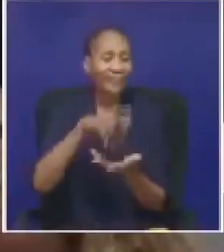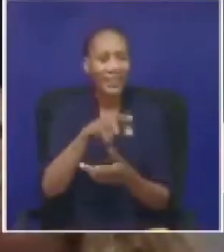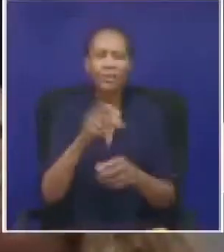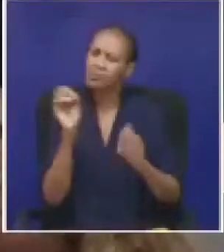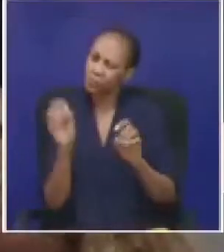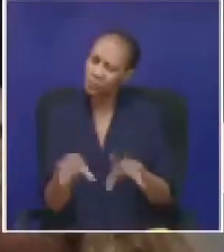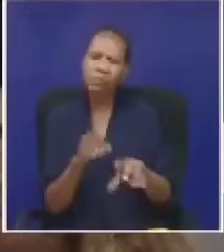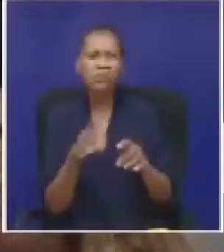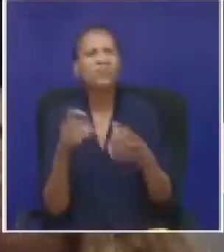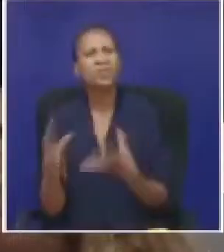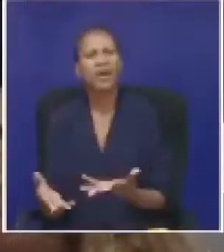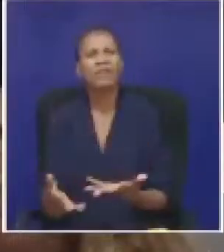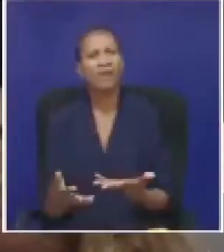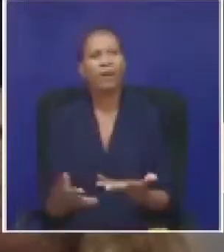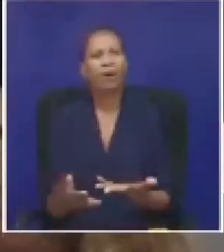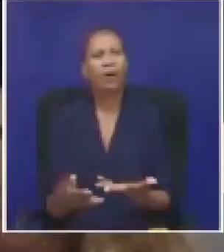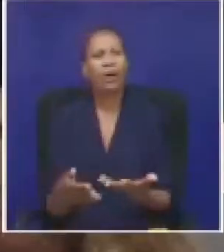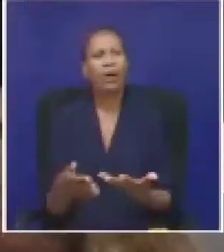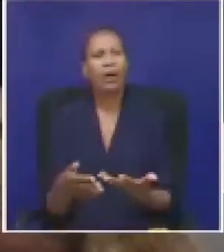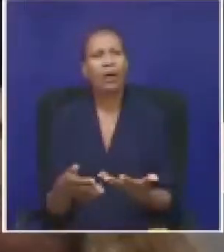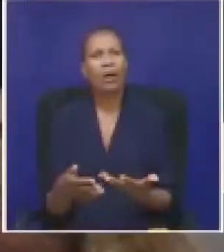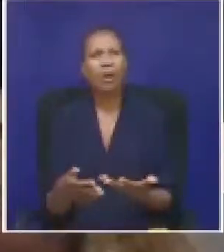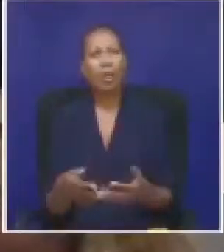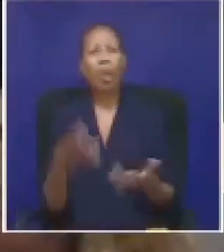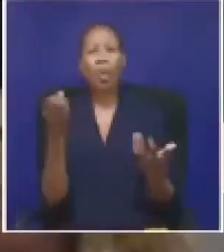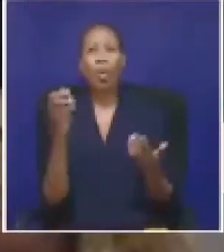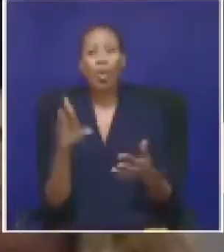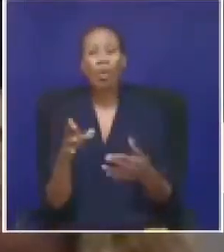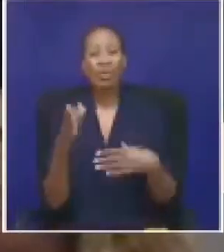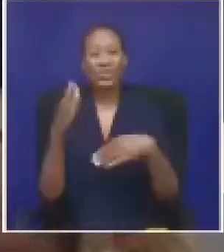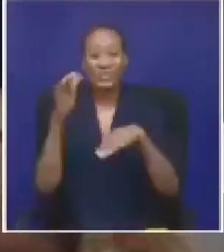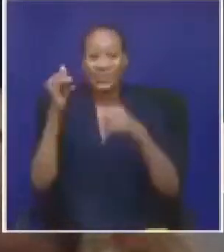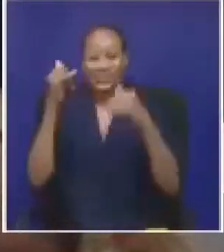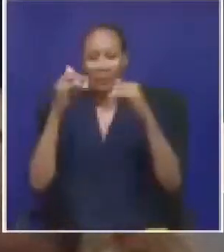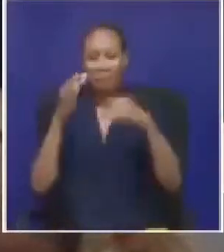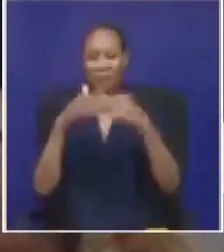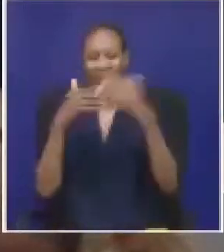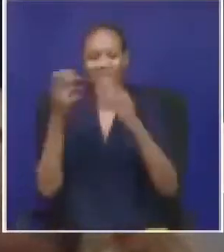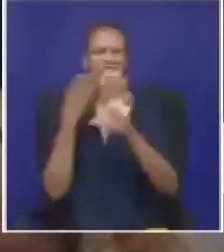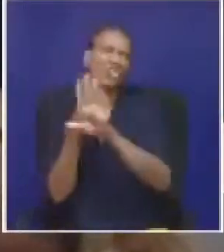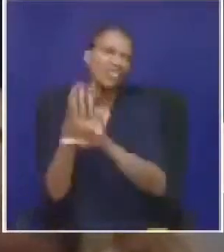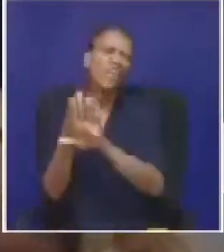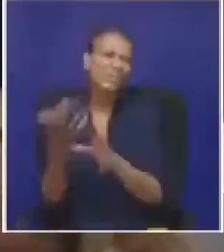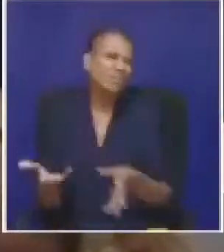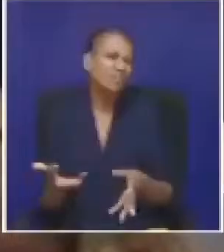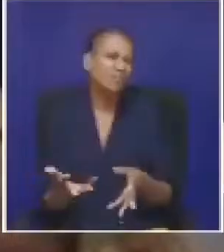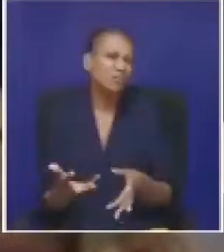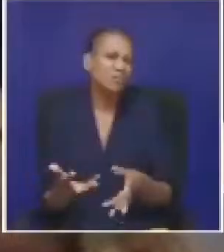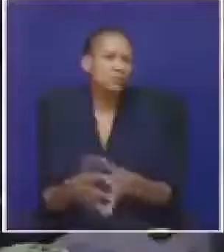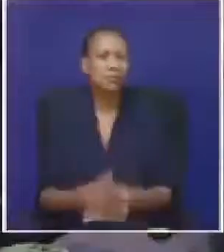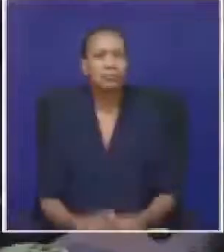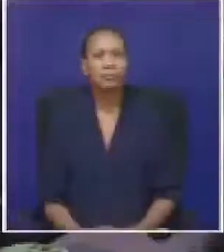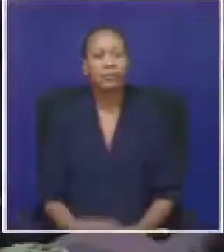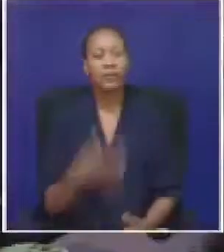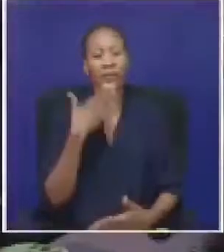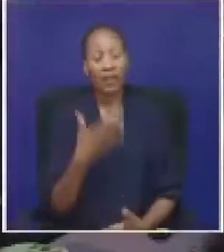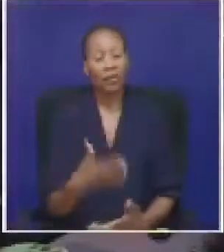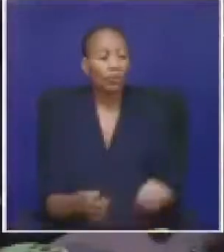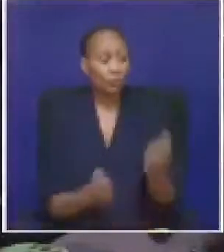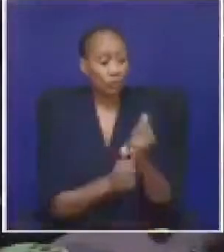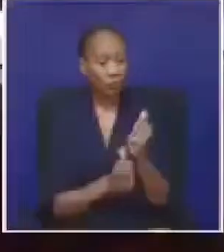indignity of being evicted or having to stay in informal settlements? Thank you. With the